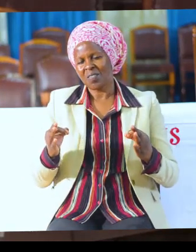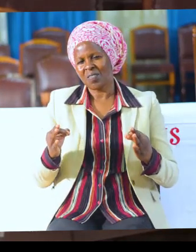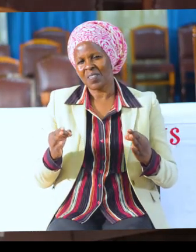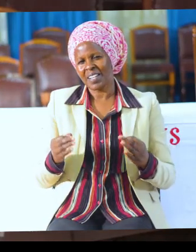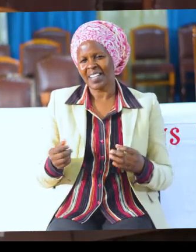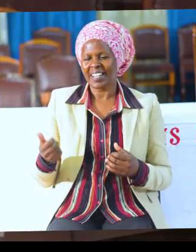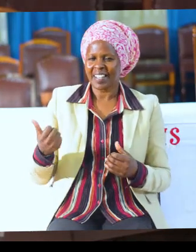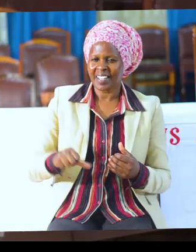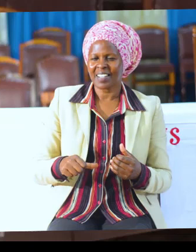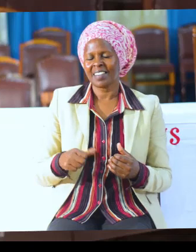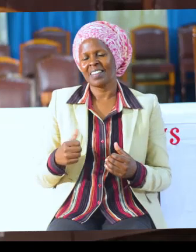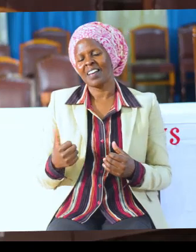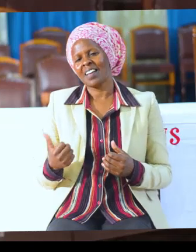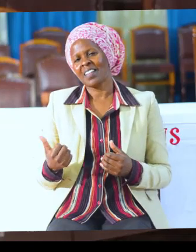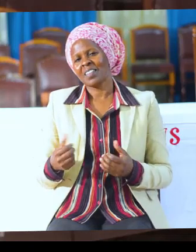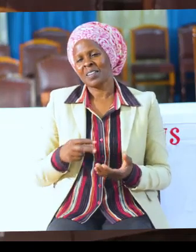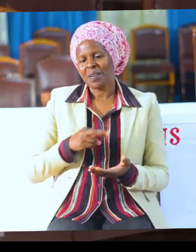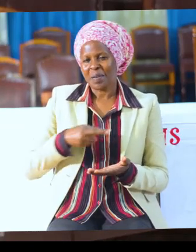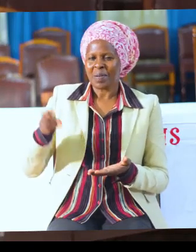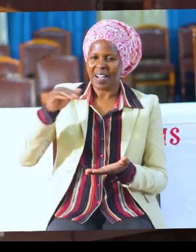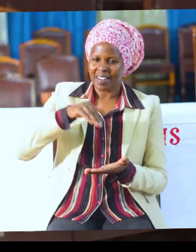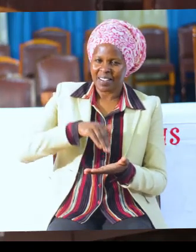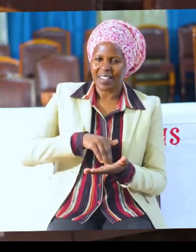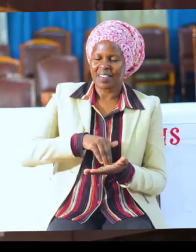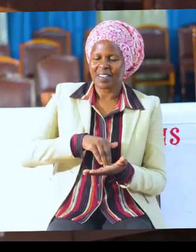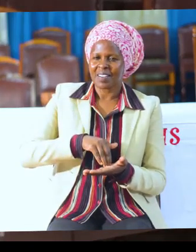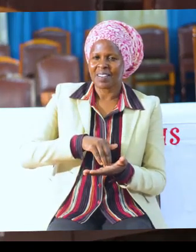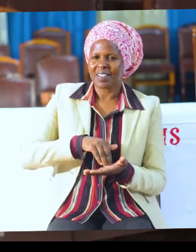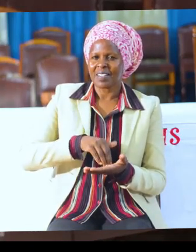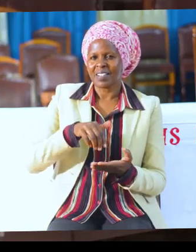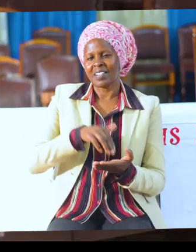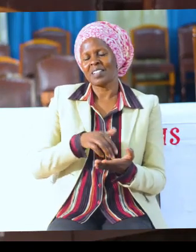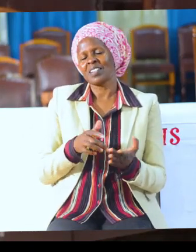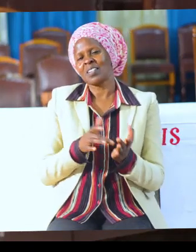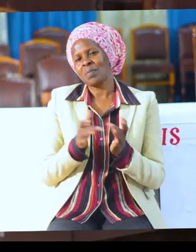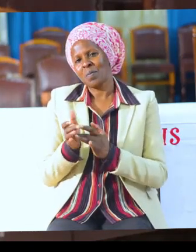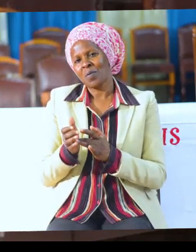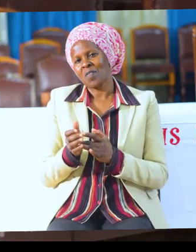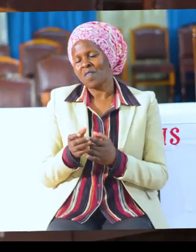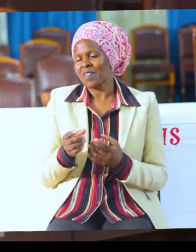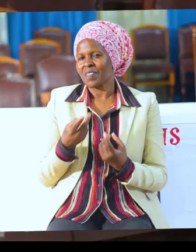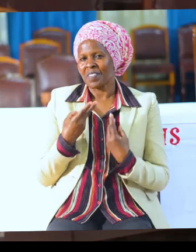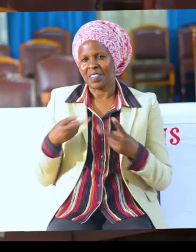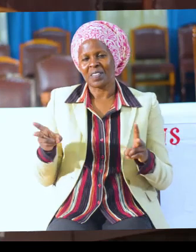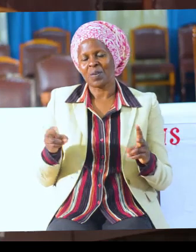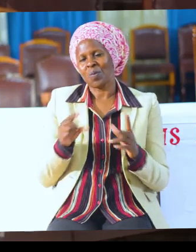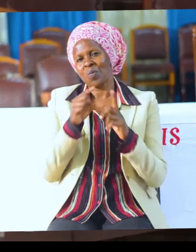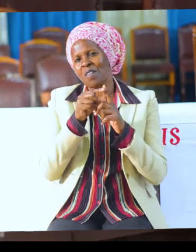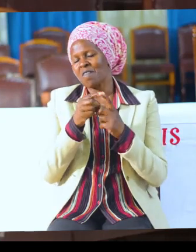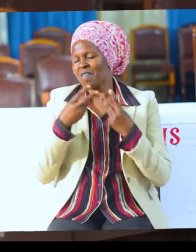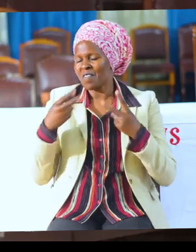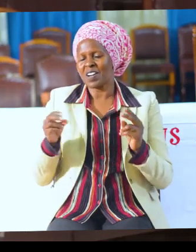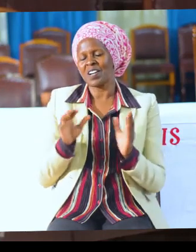is repeated in the Word of God, it is an important thing to think about. So this one, the